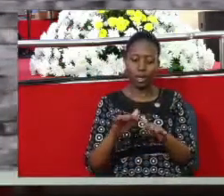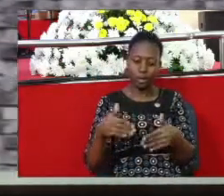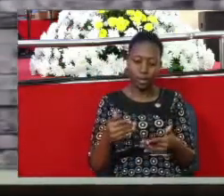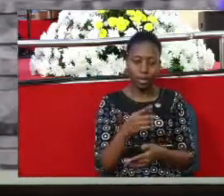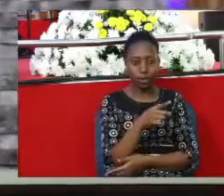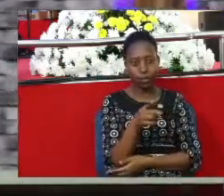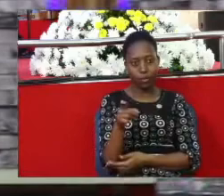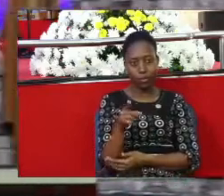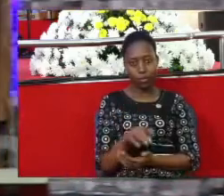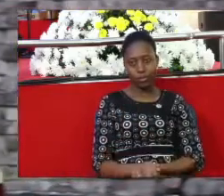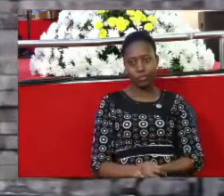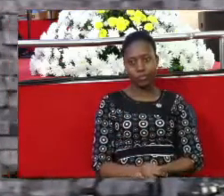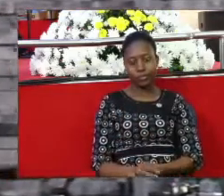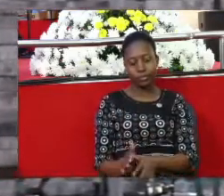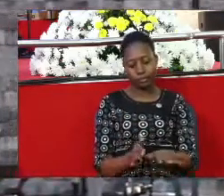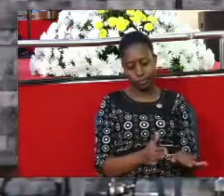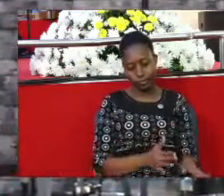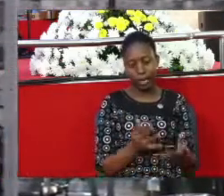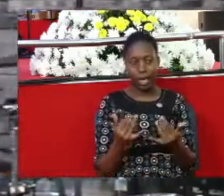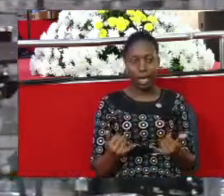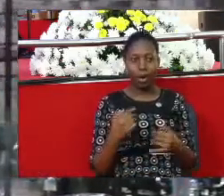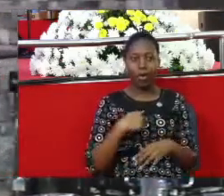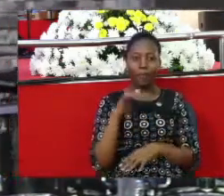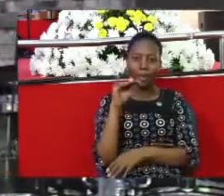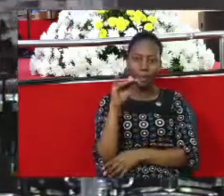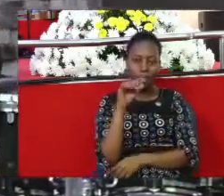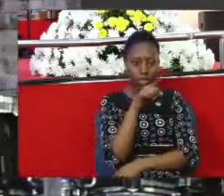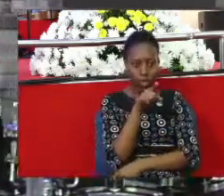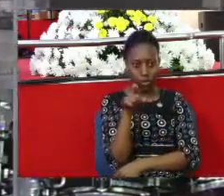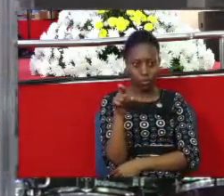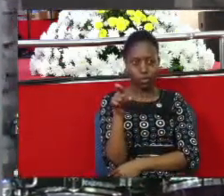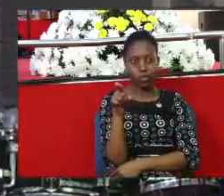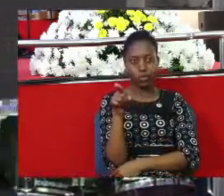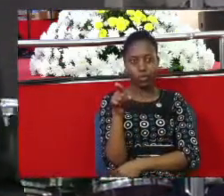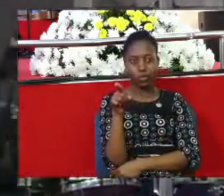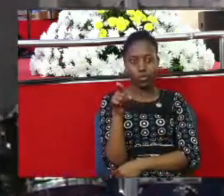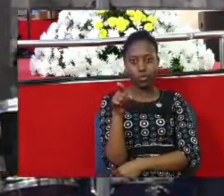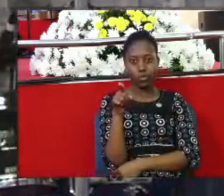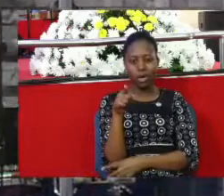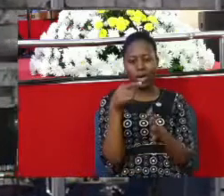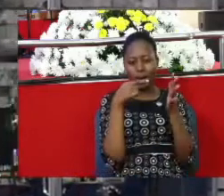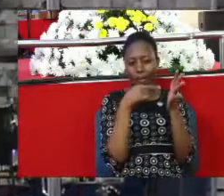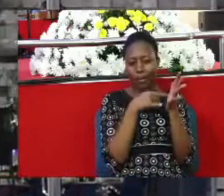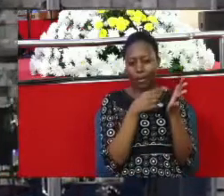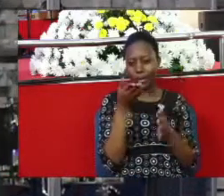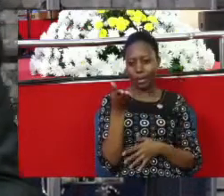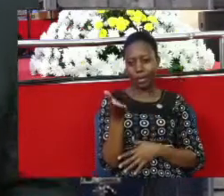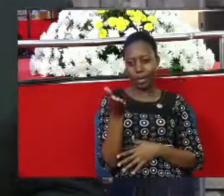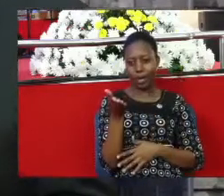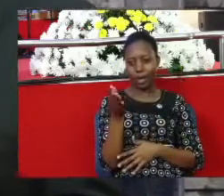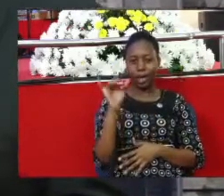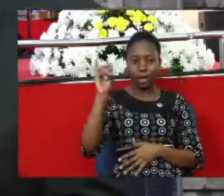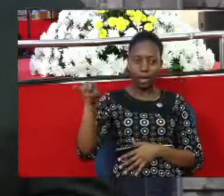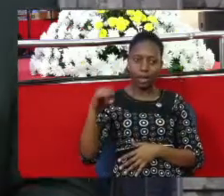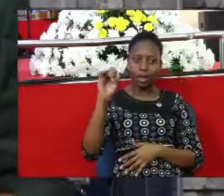Now let me ask you. At that point, was he enlarged? Could he see